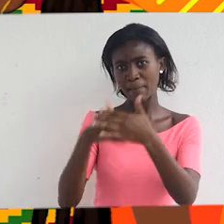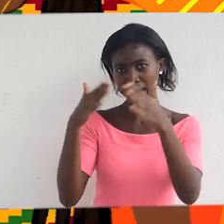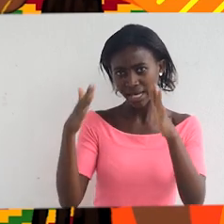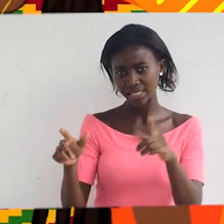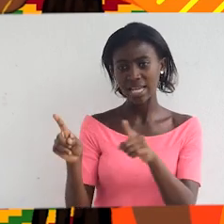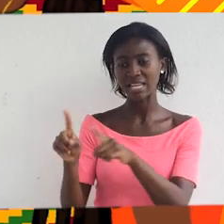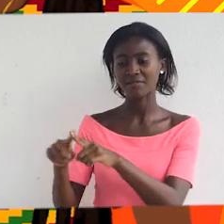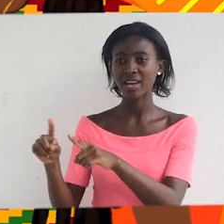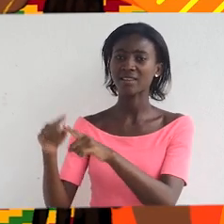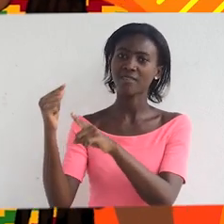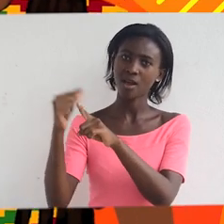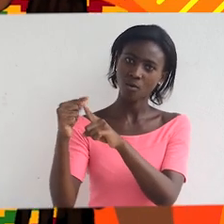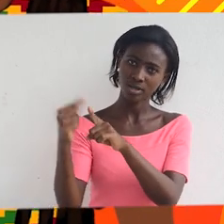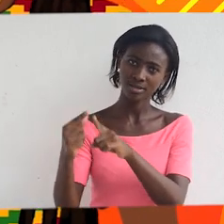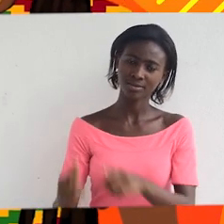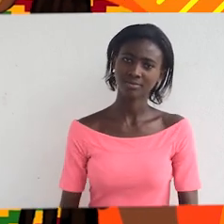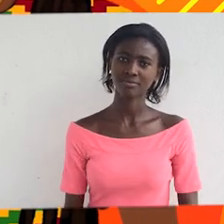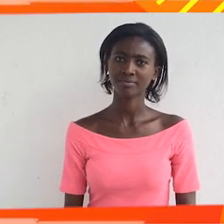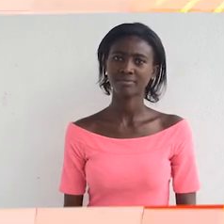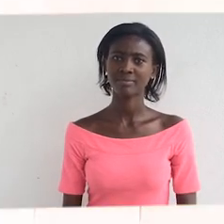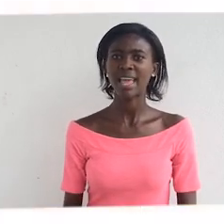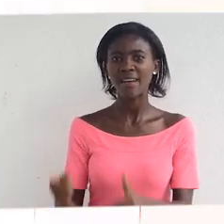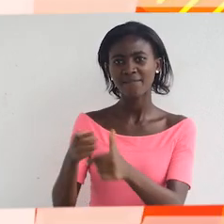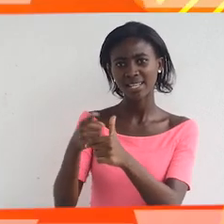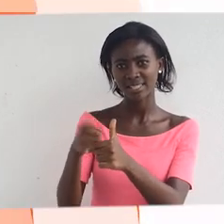and its associated terms.